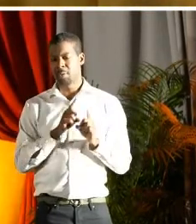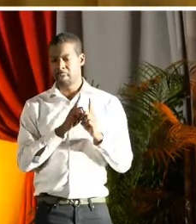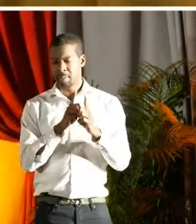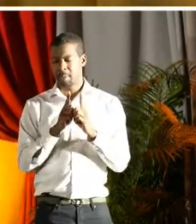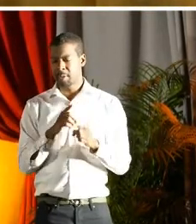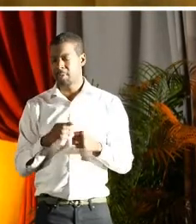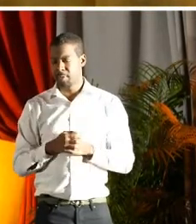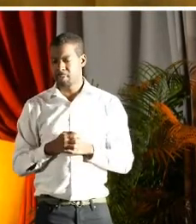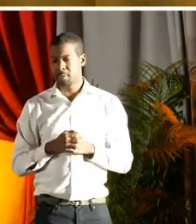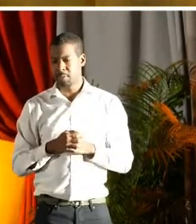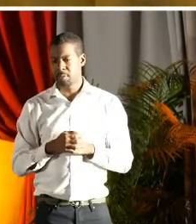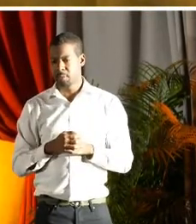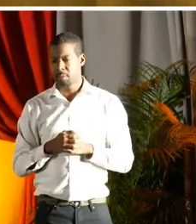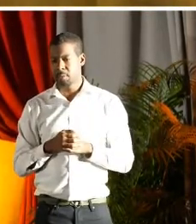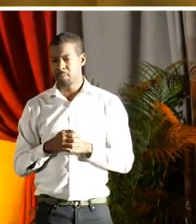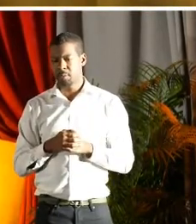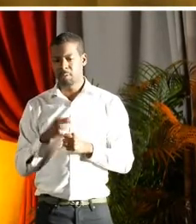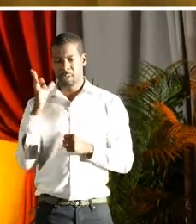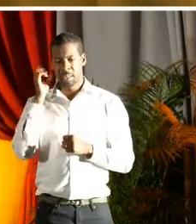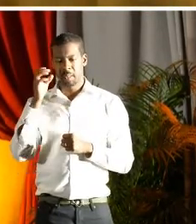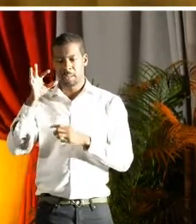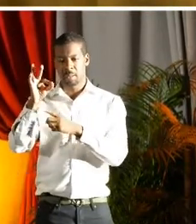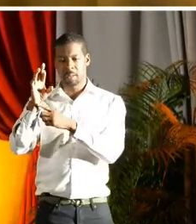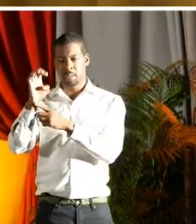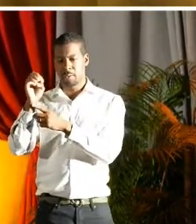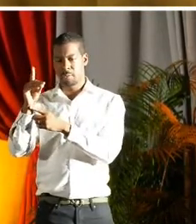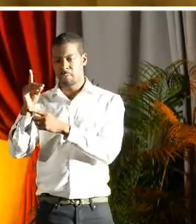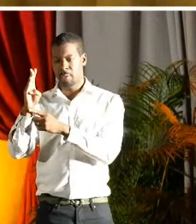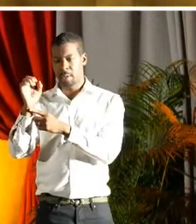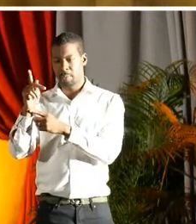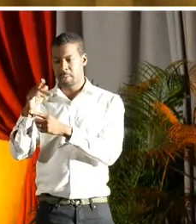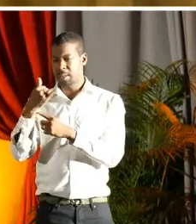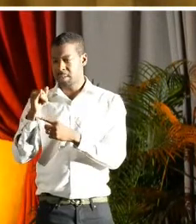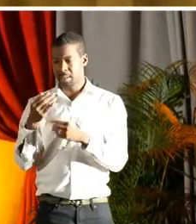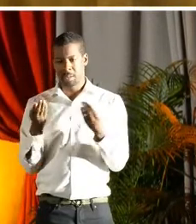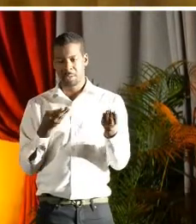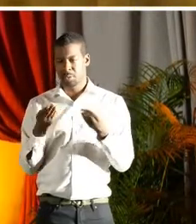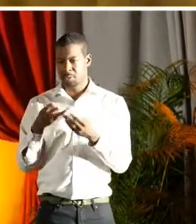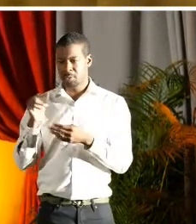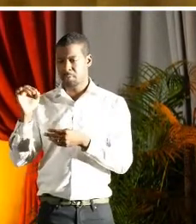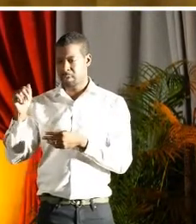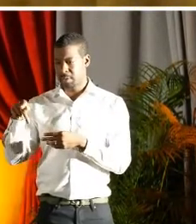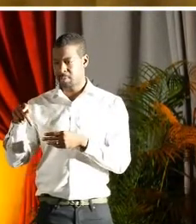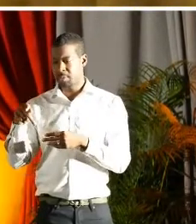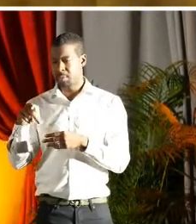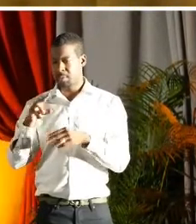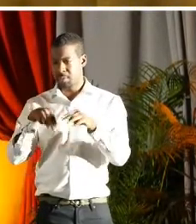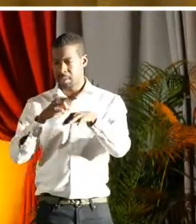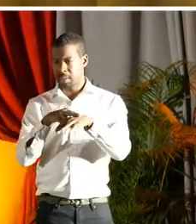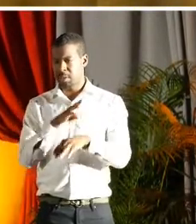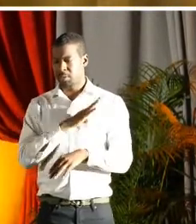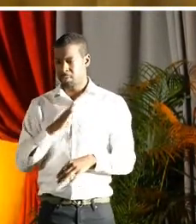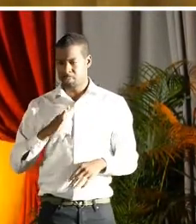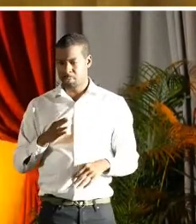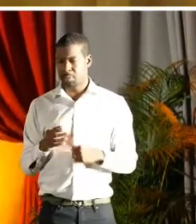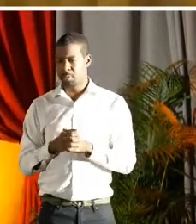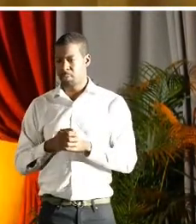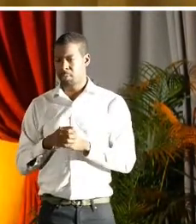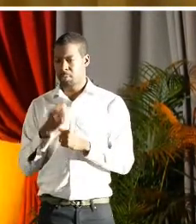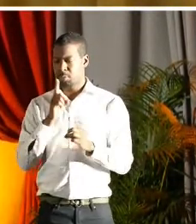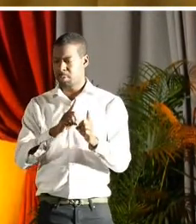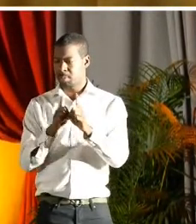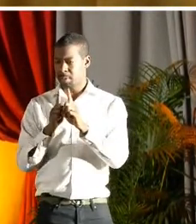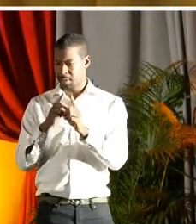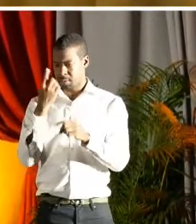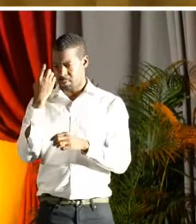of us, to hear Fred Banks, who still serves on the NAACP National Board, who is a mentor to